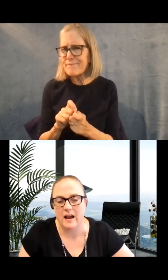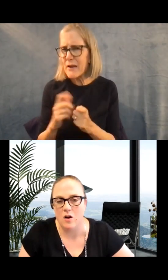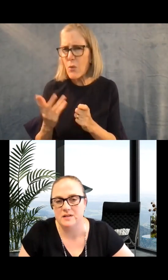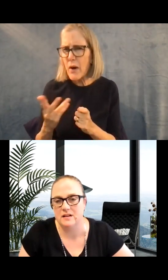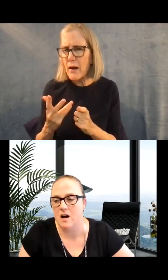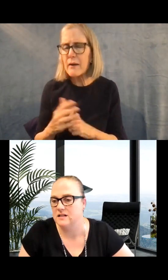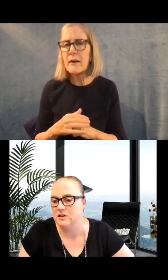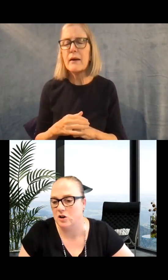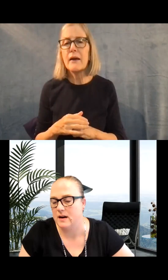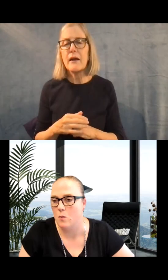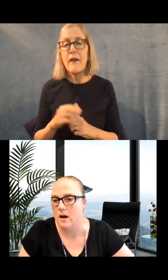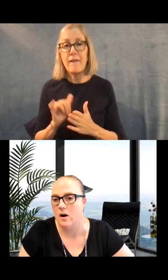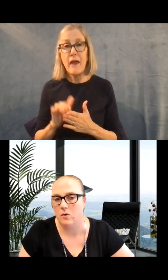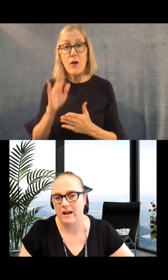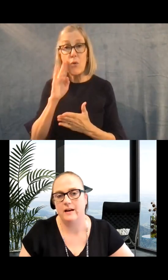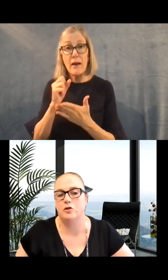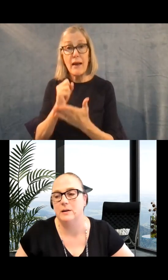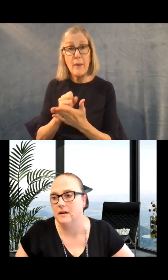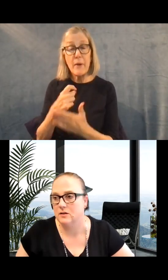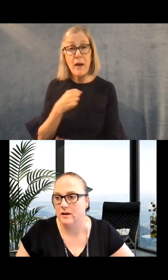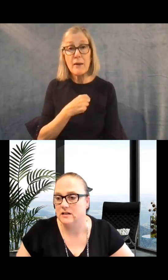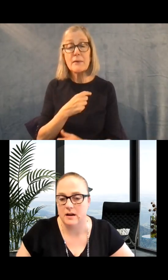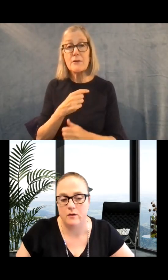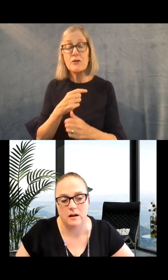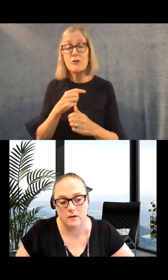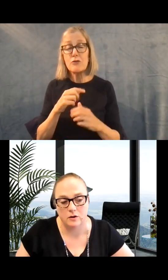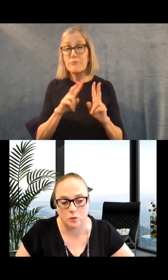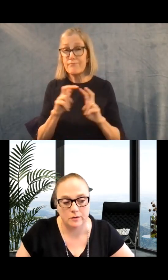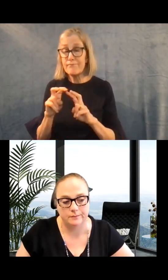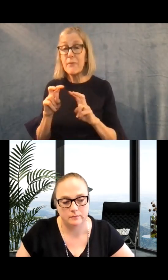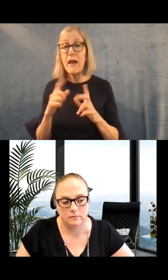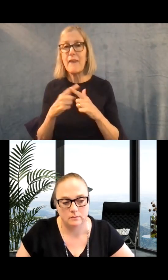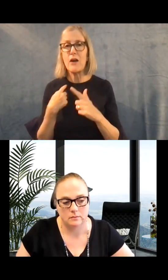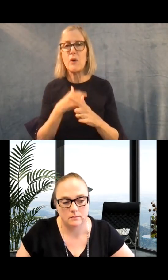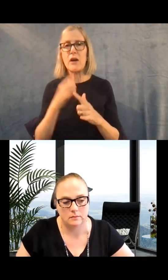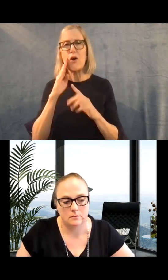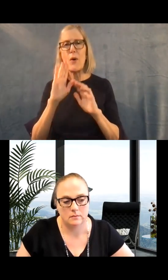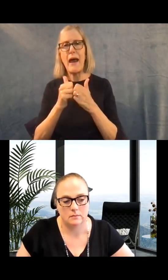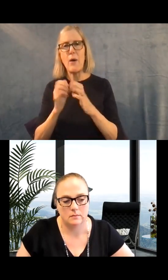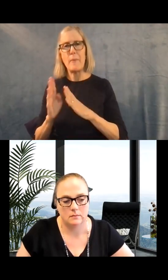it really helps in us determining what our plan of treatment is going to be for the individual.